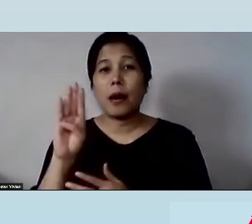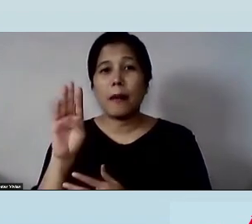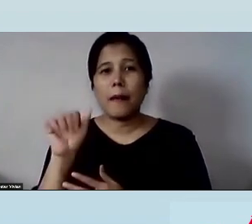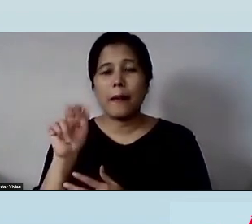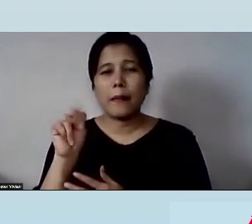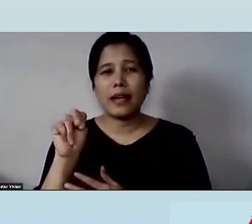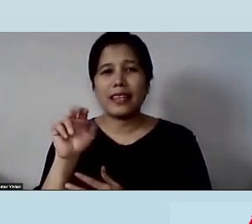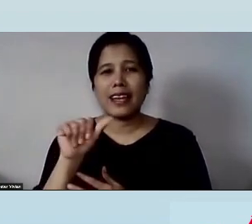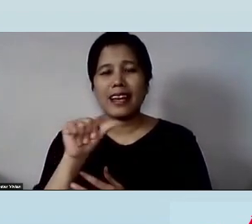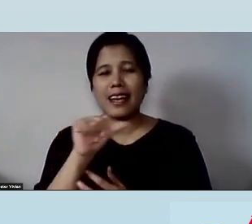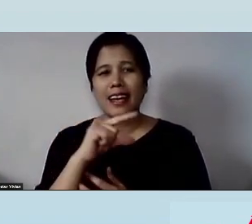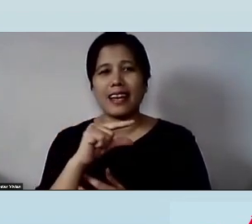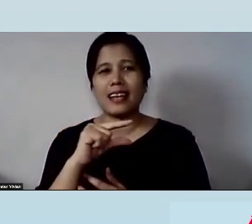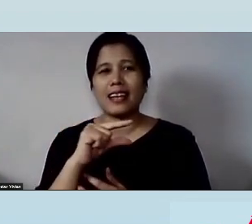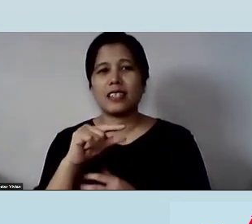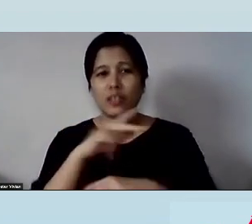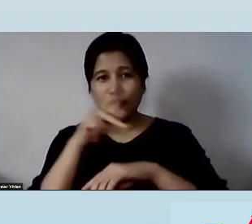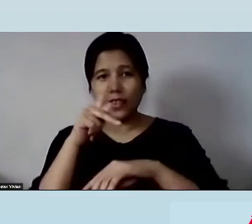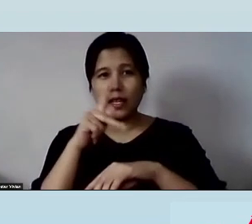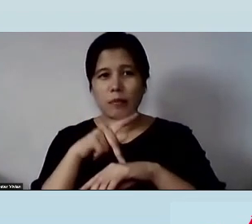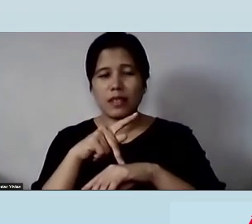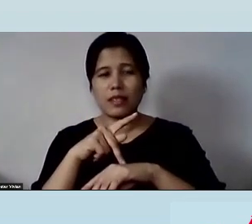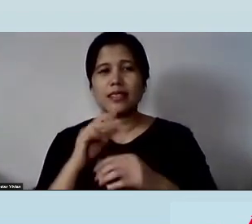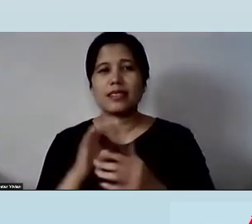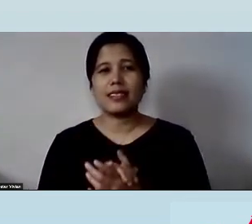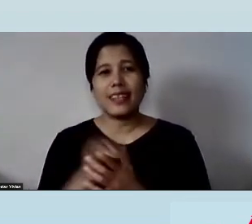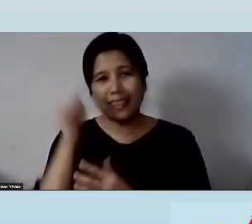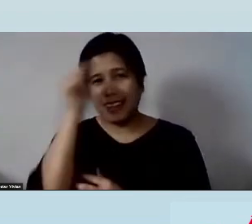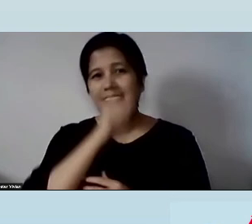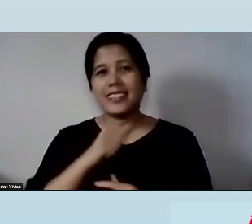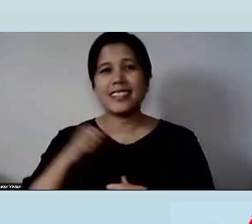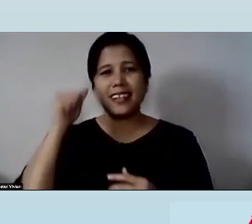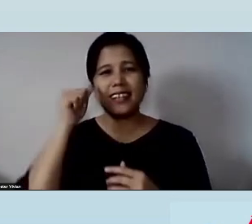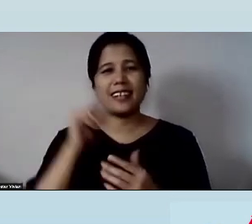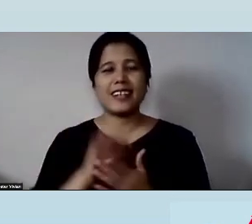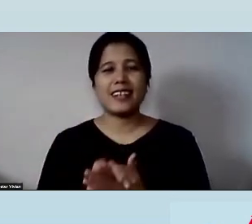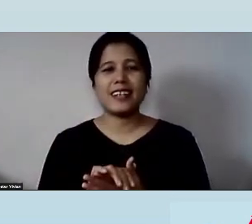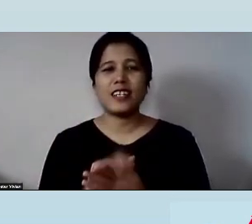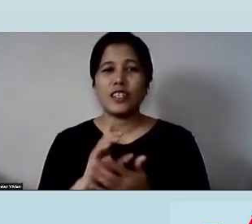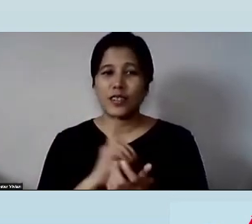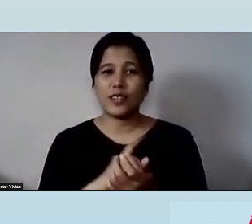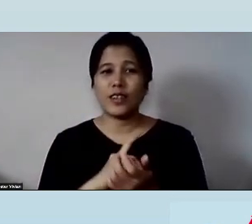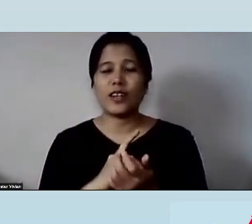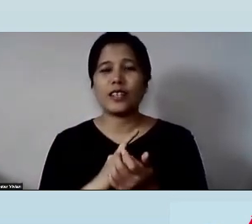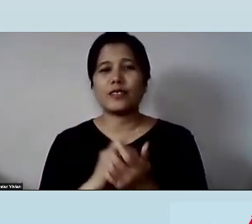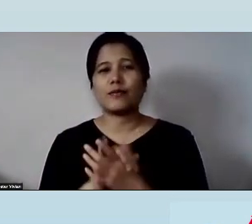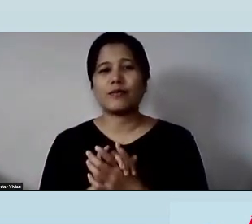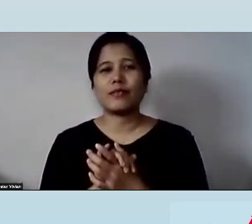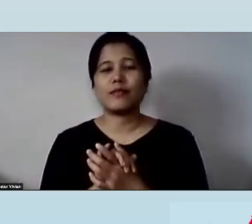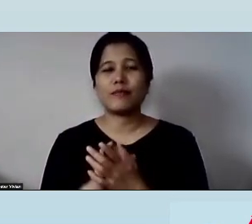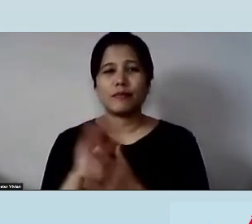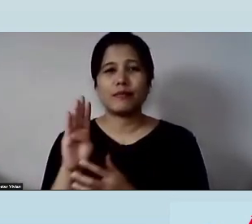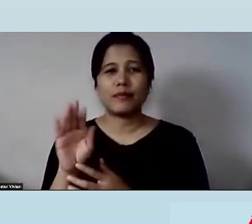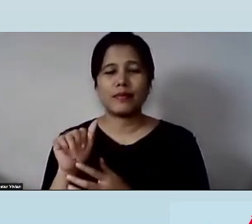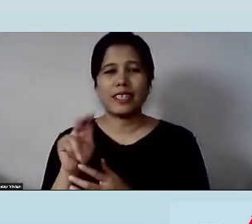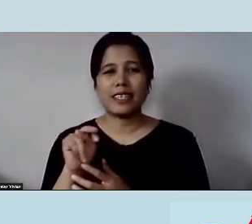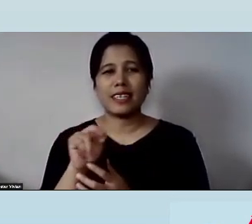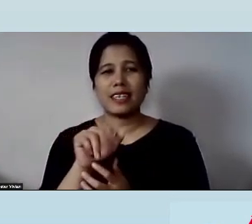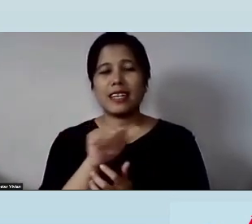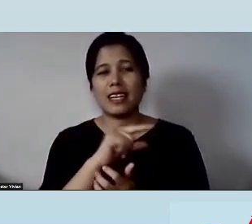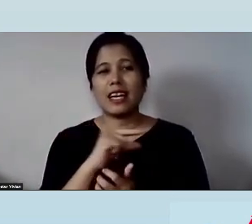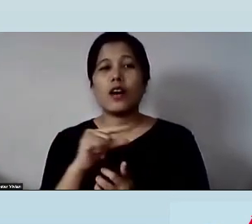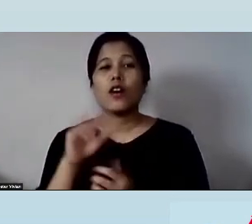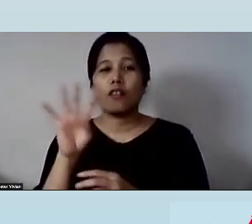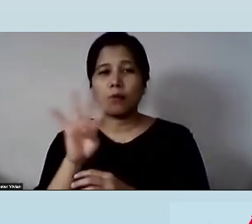prominent psychiatrists po in the Philippines and in Asia, di ba? Si Dr. Cornelio Banaag Jr. at si Carlo Banaag will be doing the 9 a.m. and